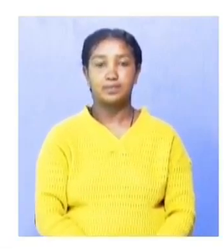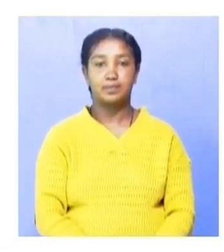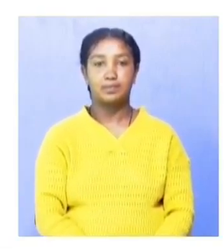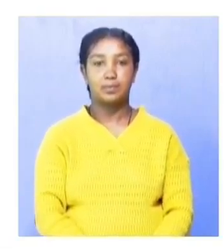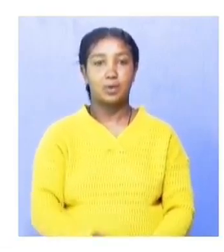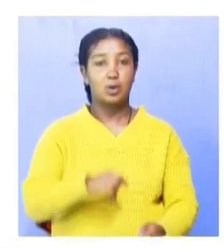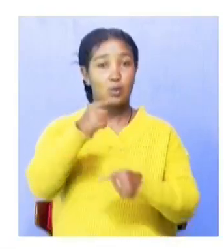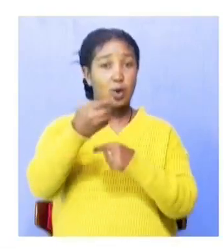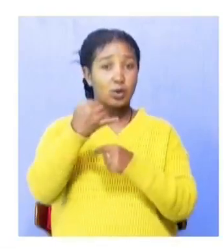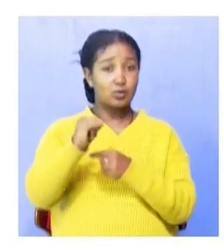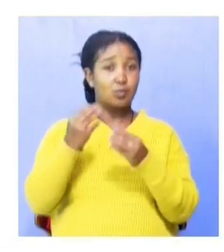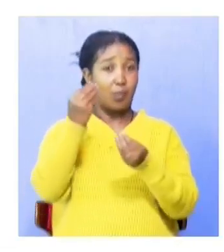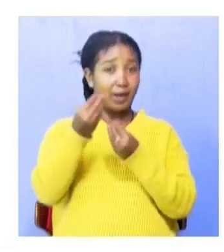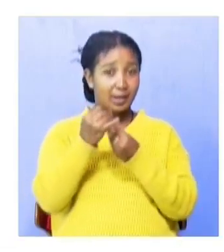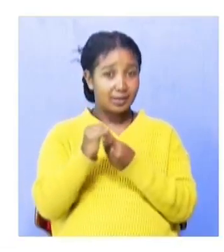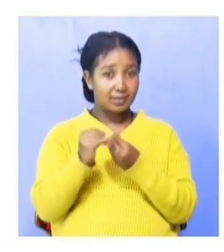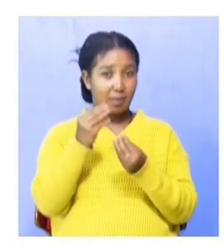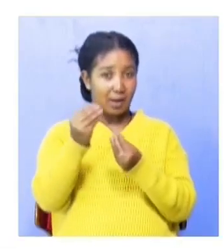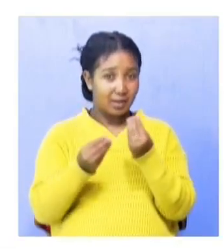going to market?